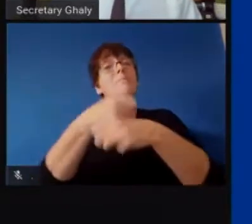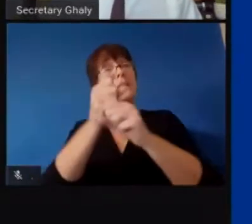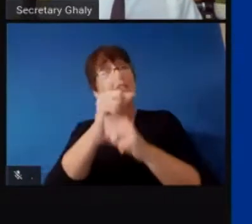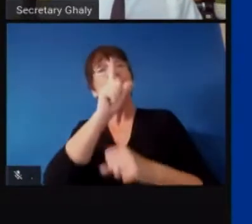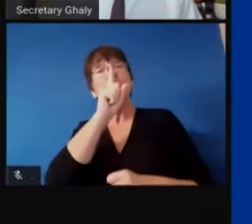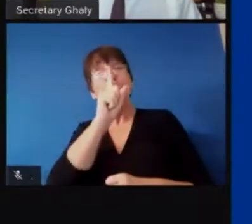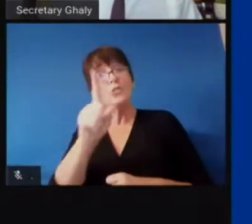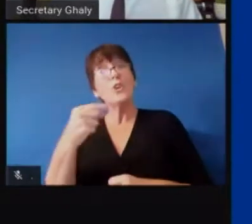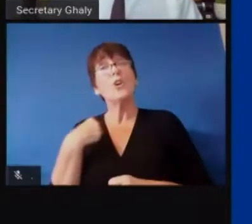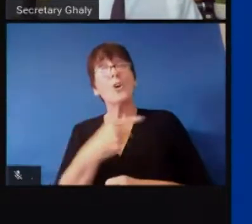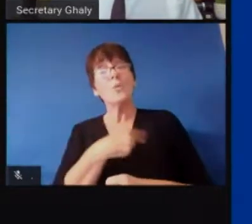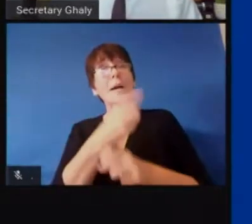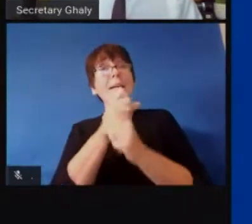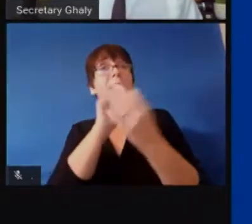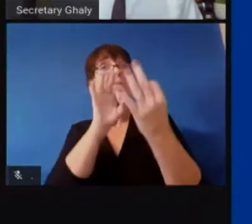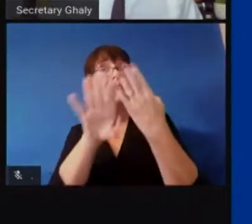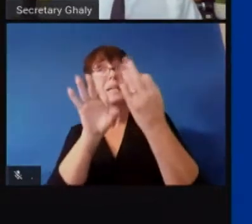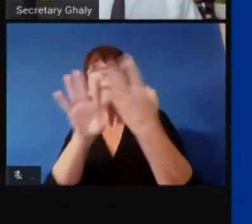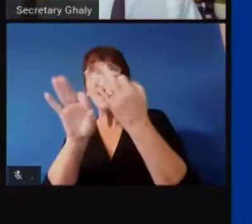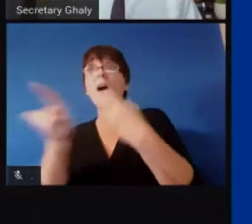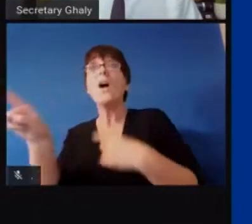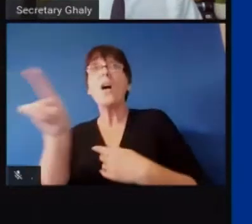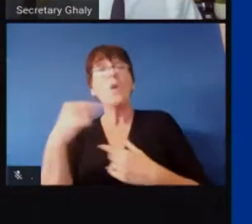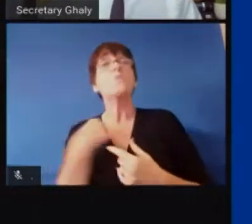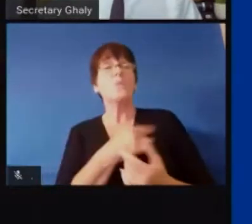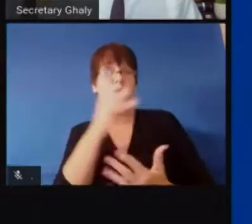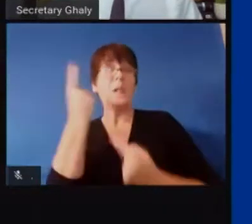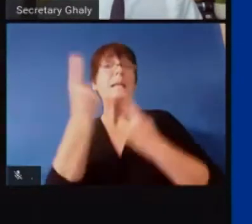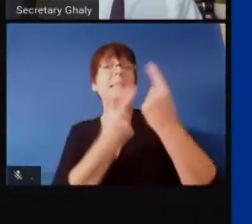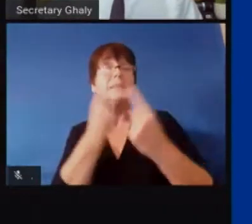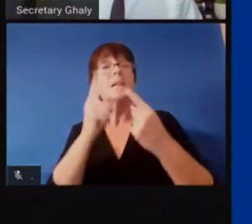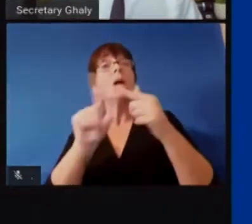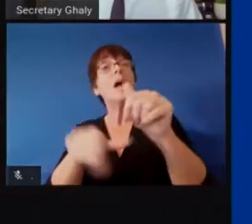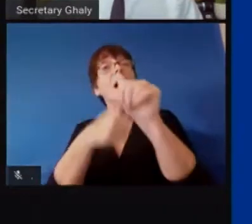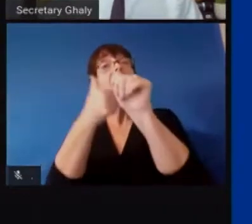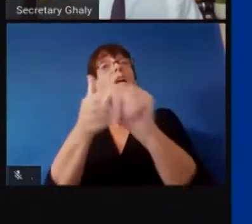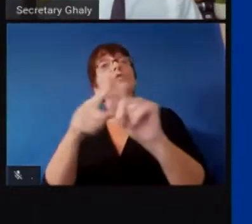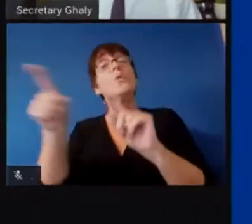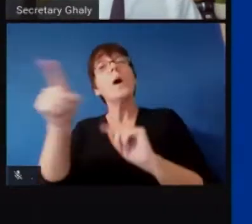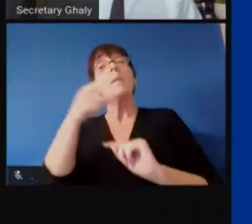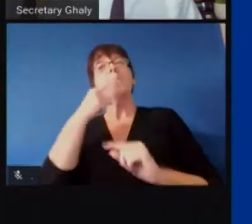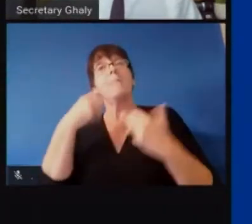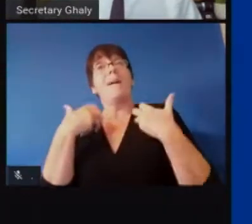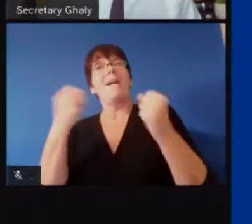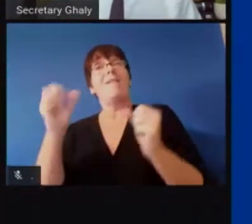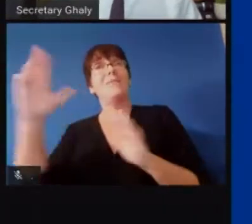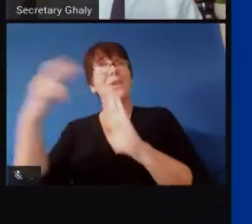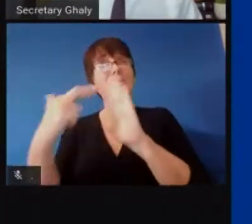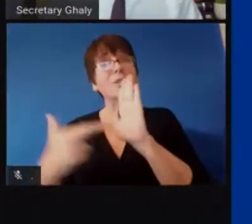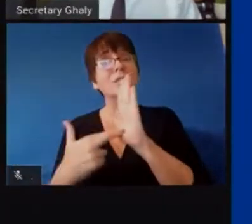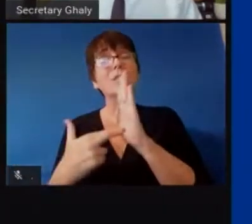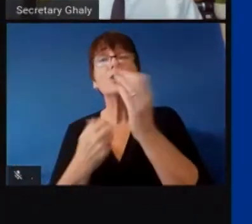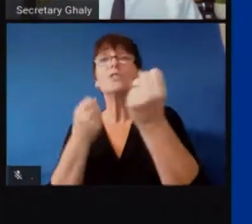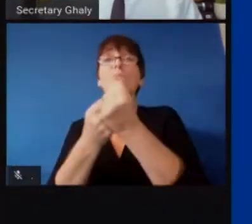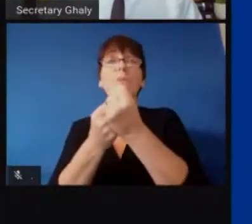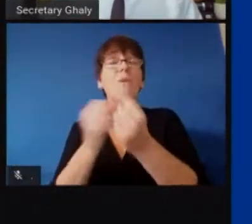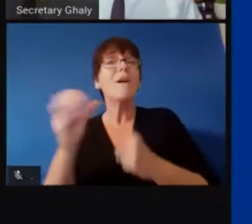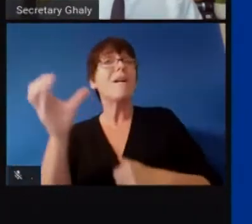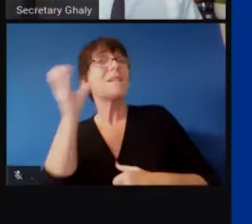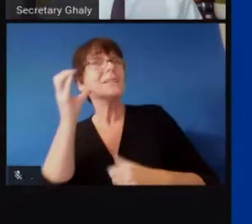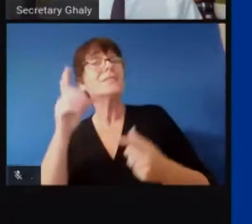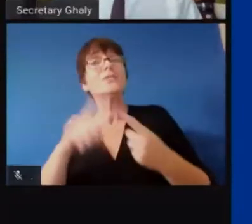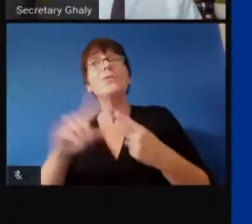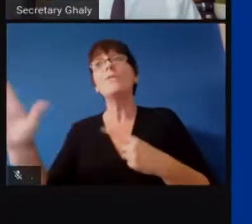that we're taking feedback into account, and then adhering to public health guidelines, supporting, listening to the public